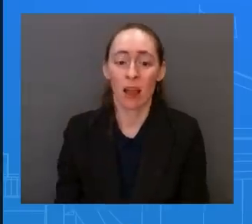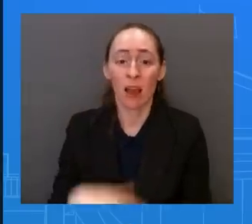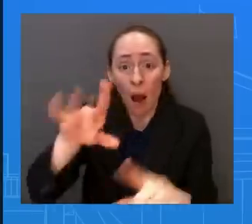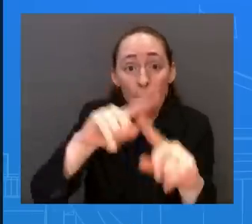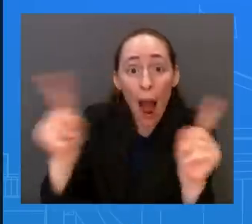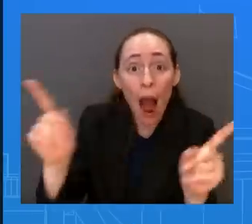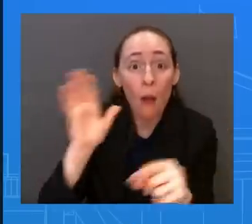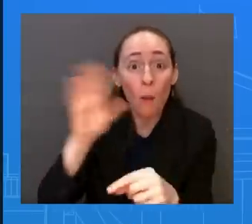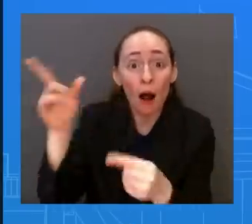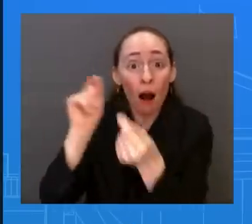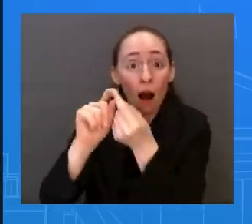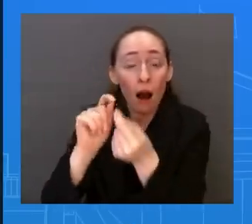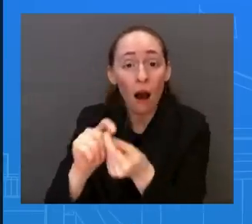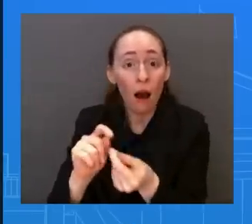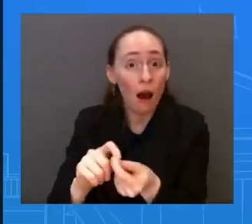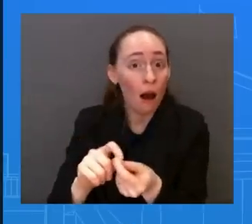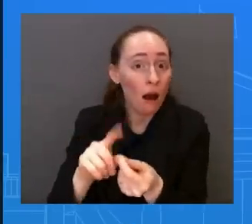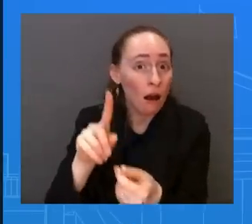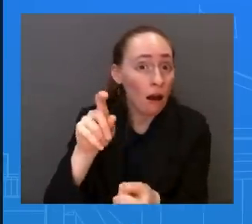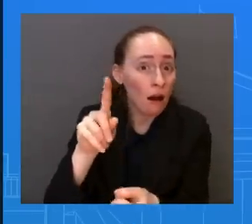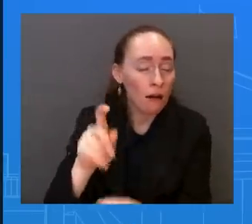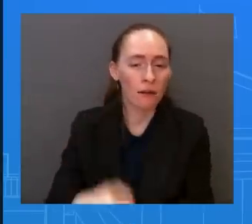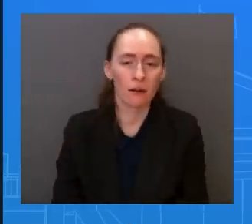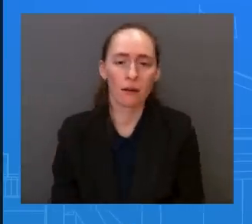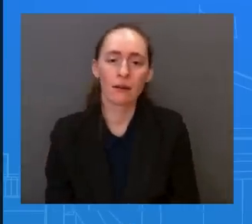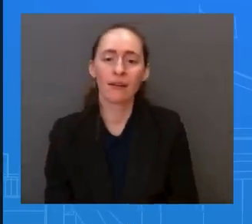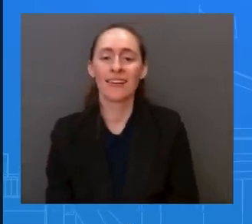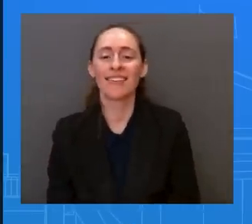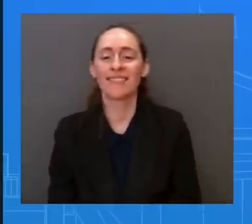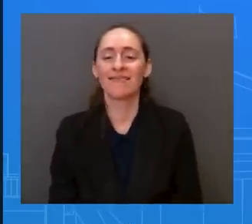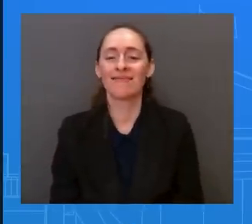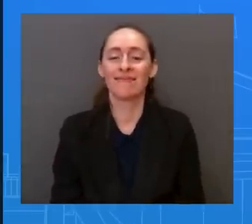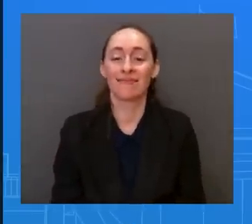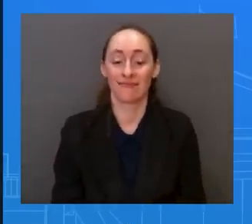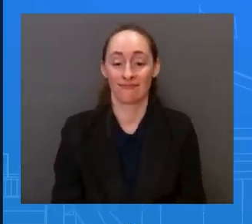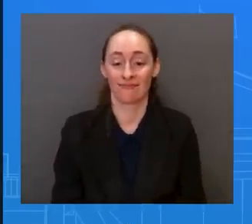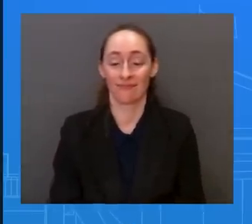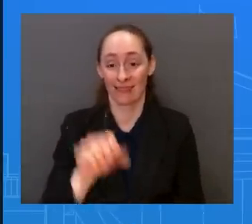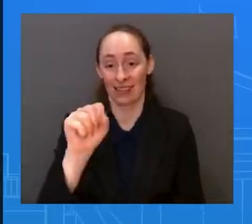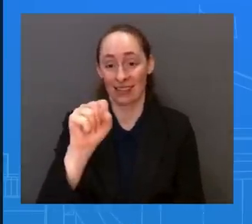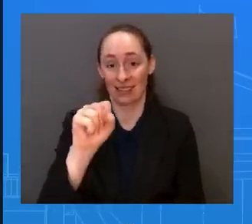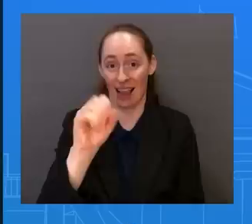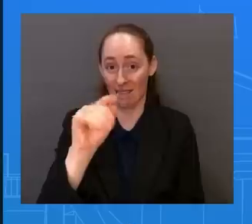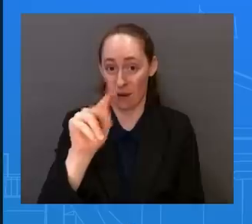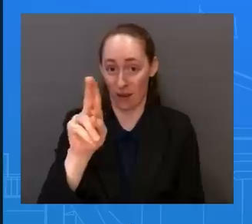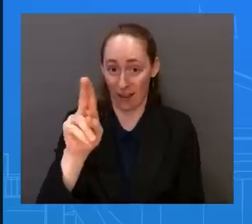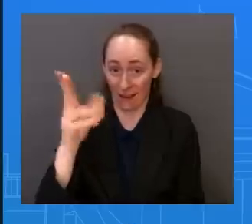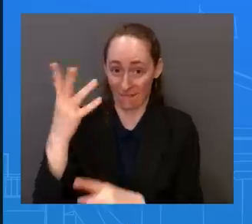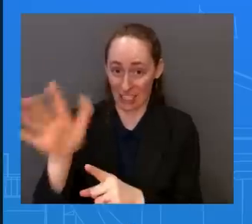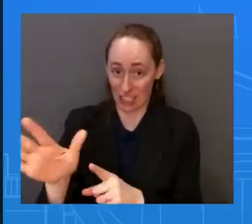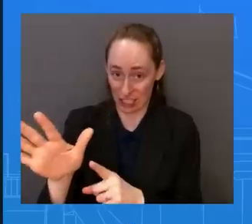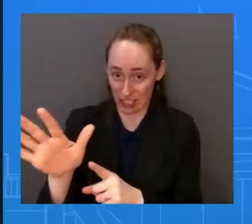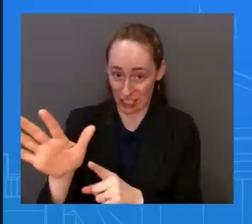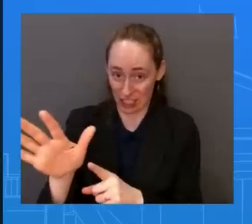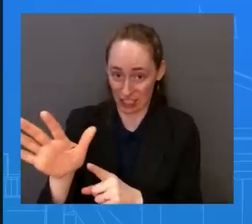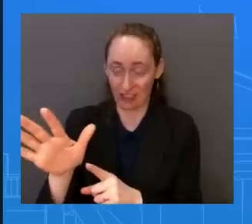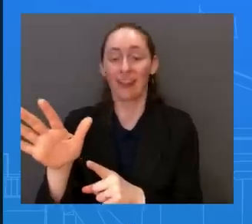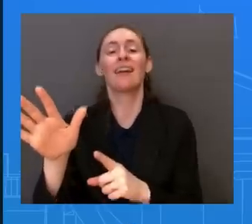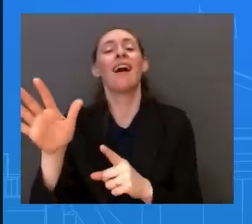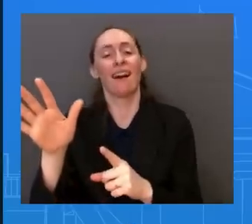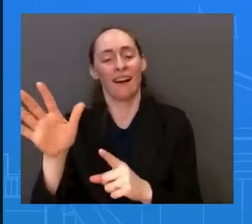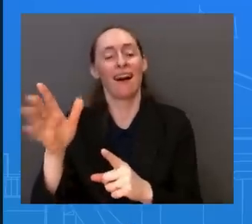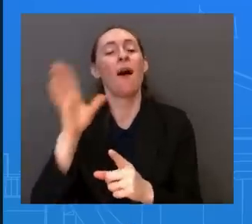a period between the State of the Union and the budget, and so I think you'll hear from the president speaking about his principles and his